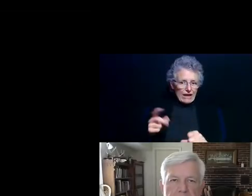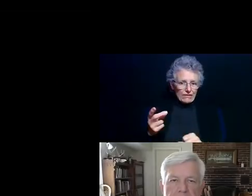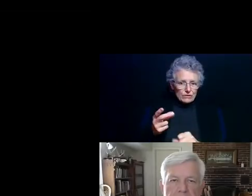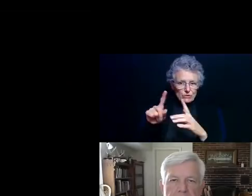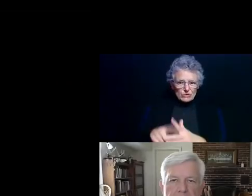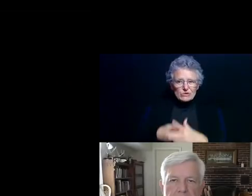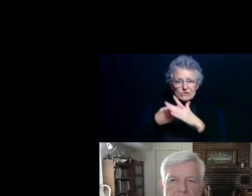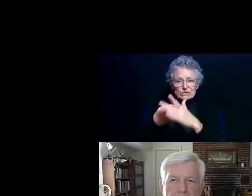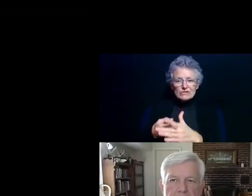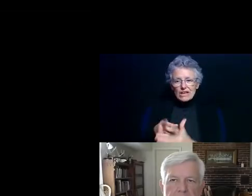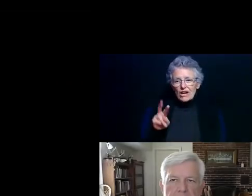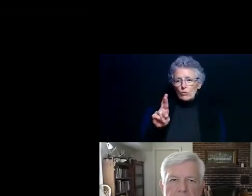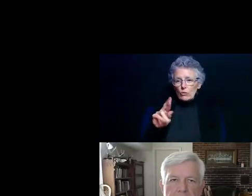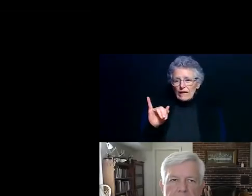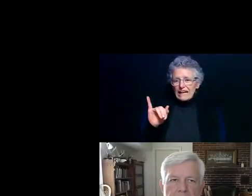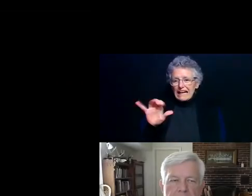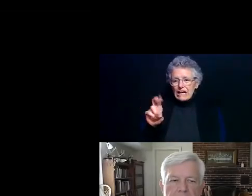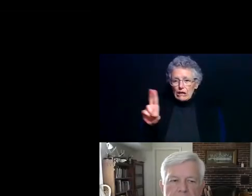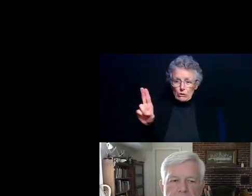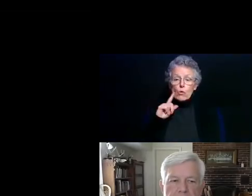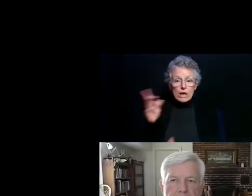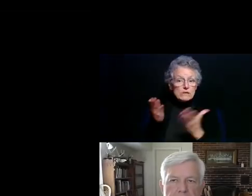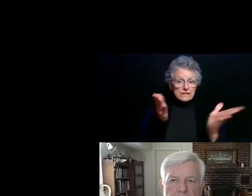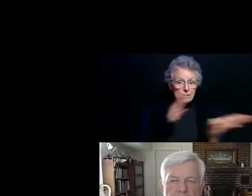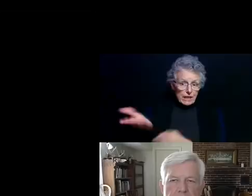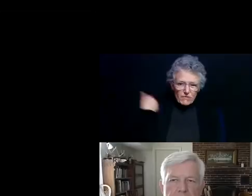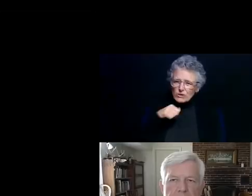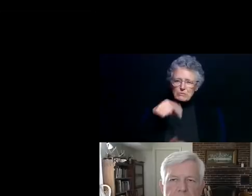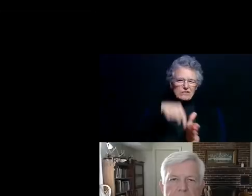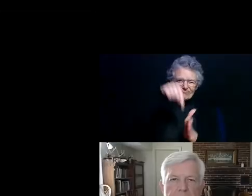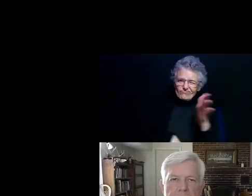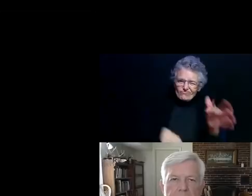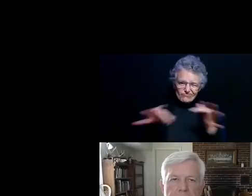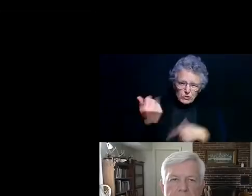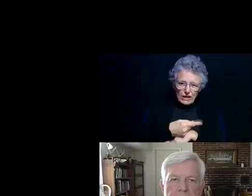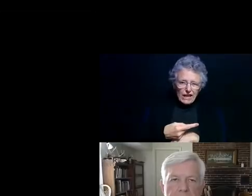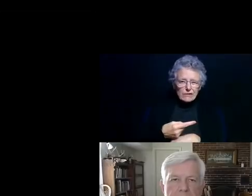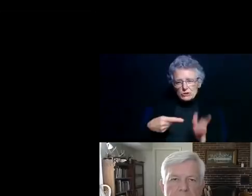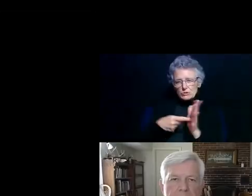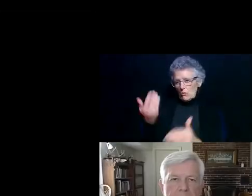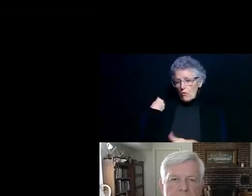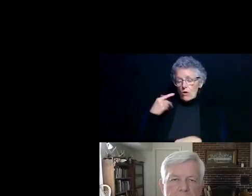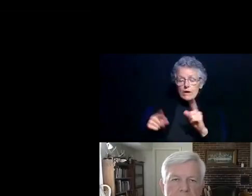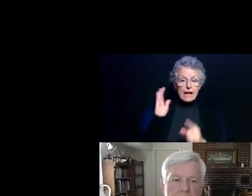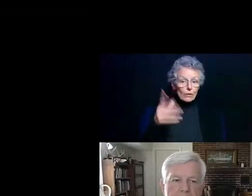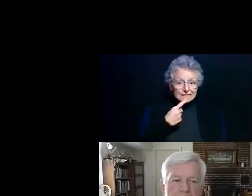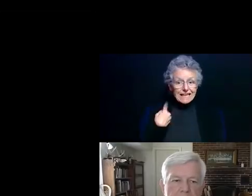the RICU. We've presented this plan previously, so I'm not going to go into it today, but I will say that we are